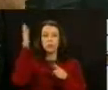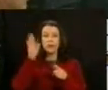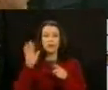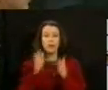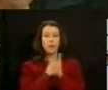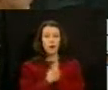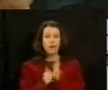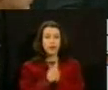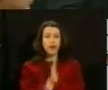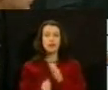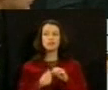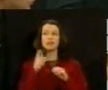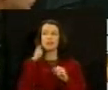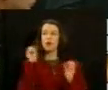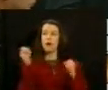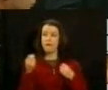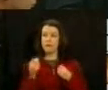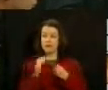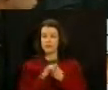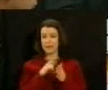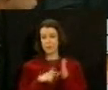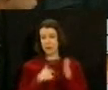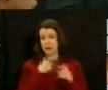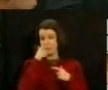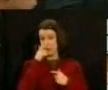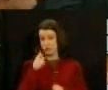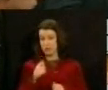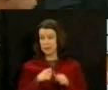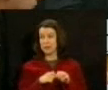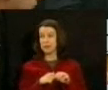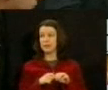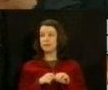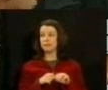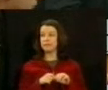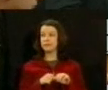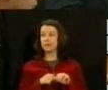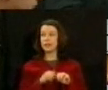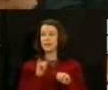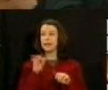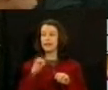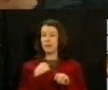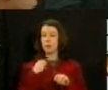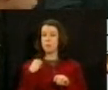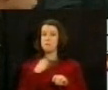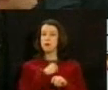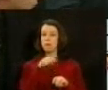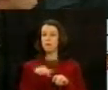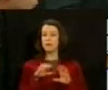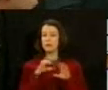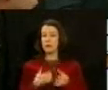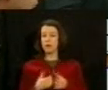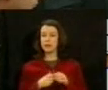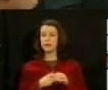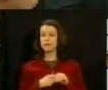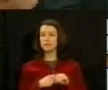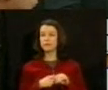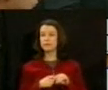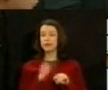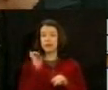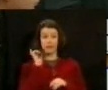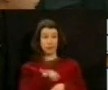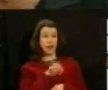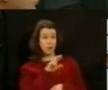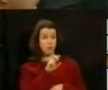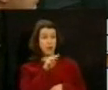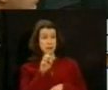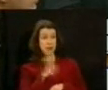qualifications for office. Is what I would be interested in if I were a member of this body. Is that a resume? Which